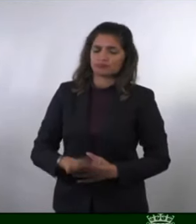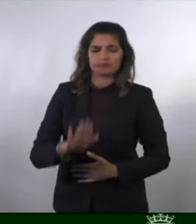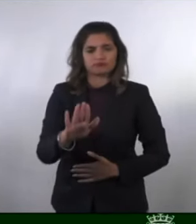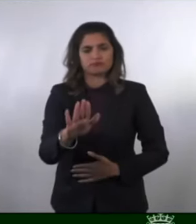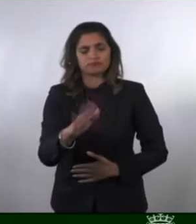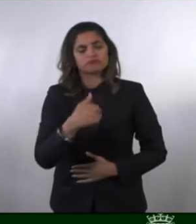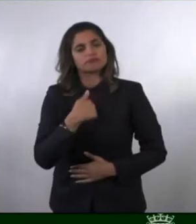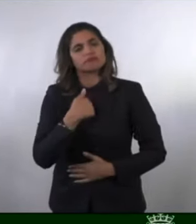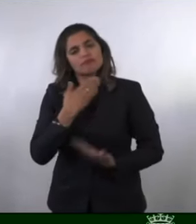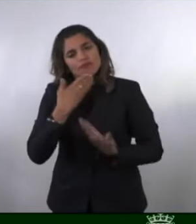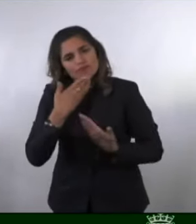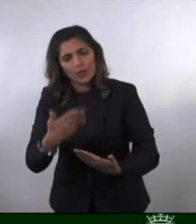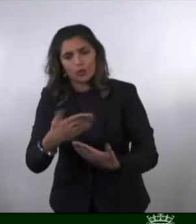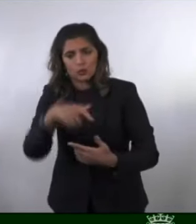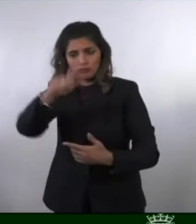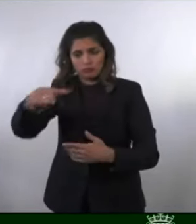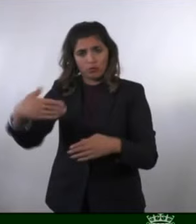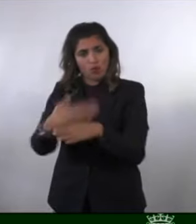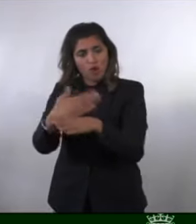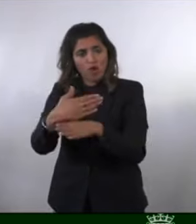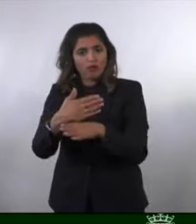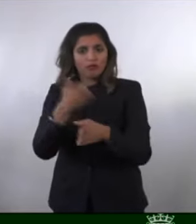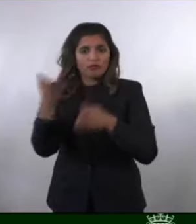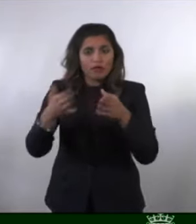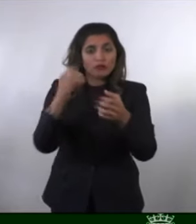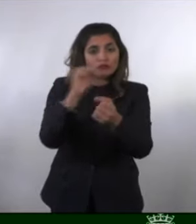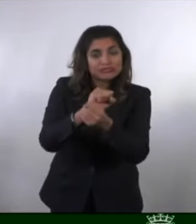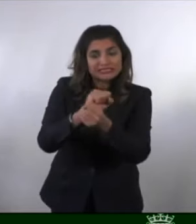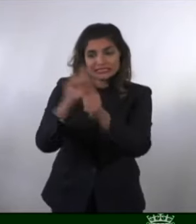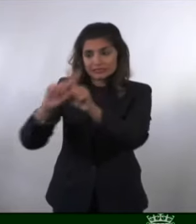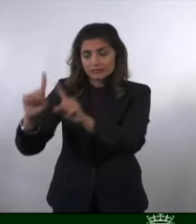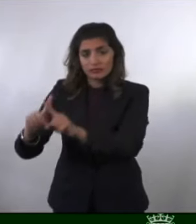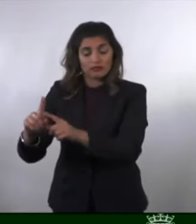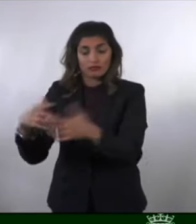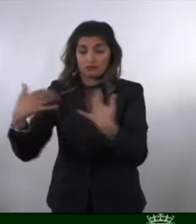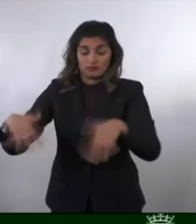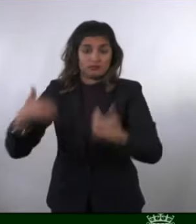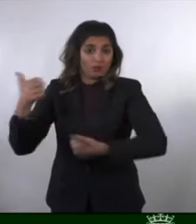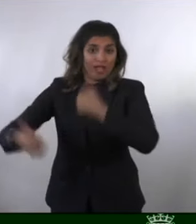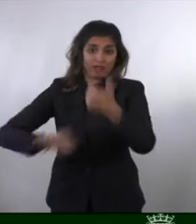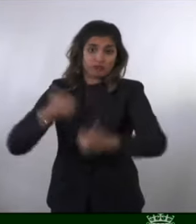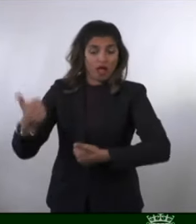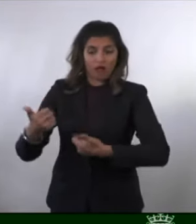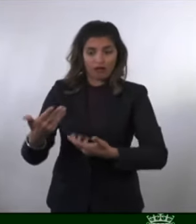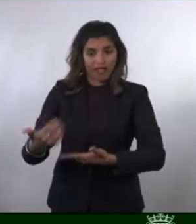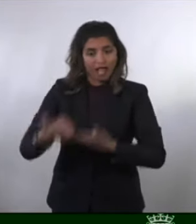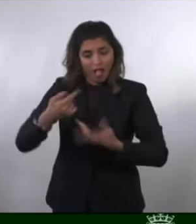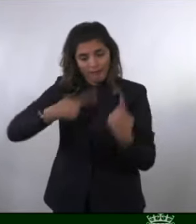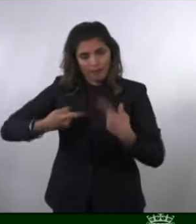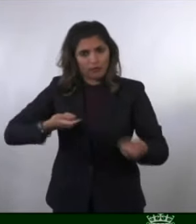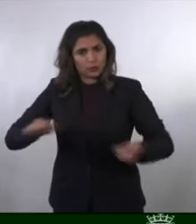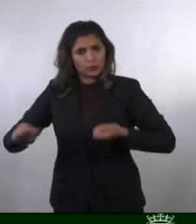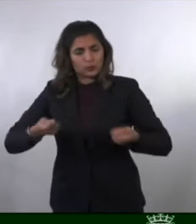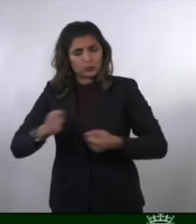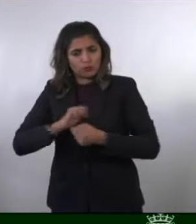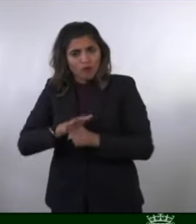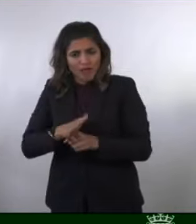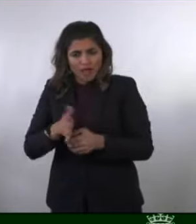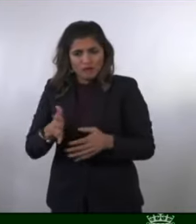incredible job in fighting COVID, helping us as a country to fight COVID over the last few